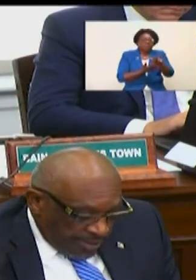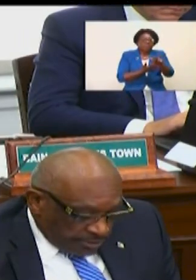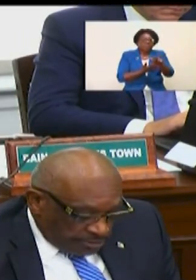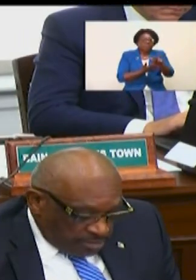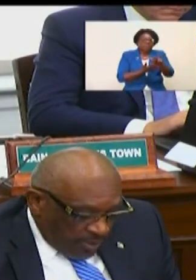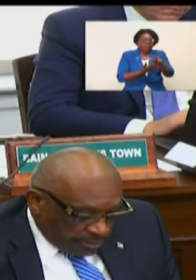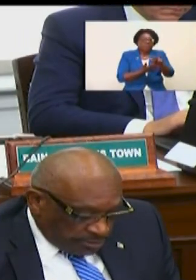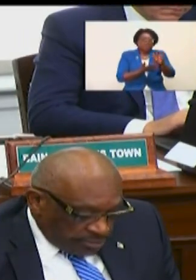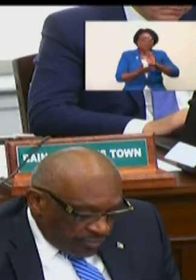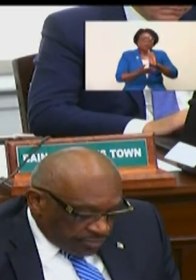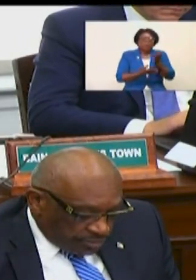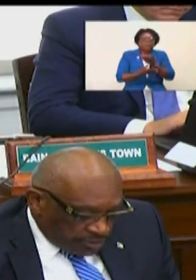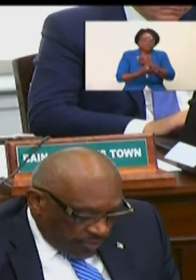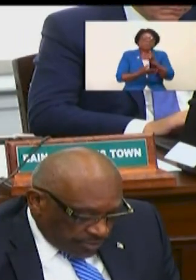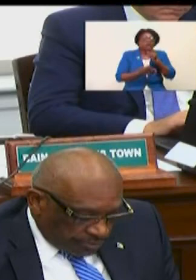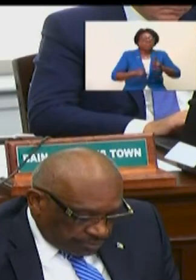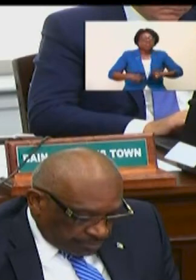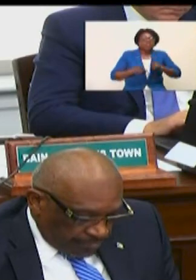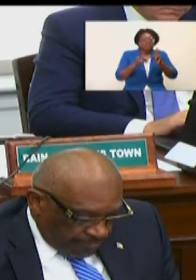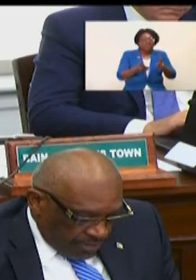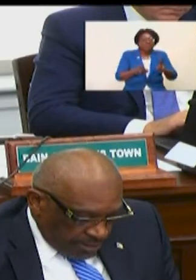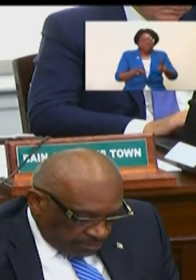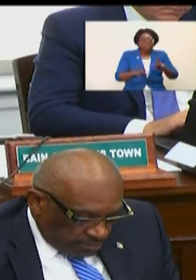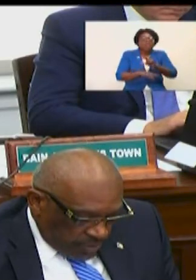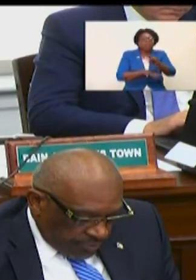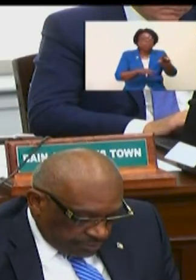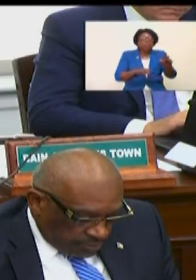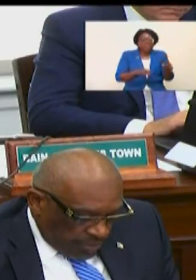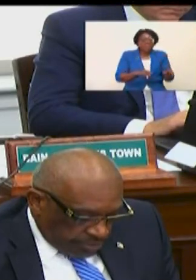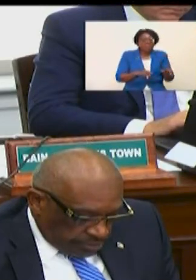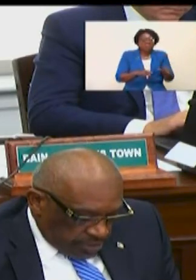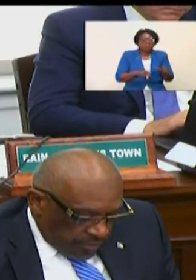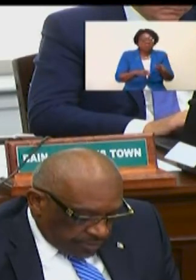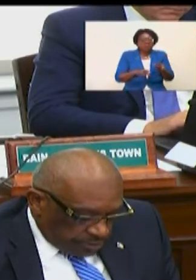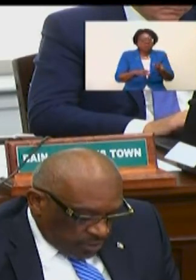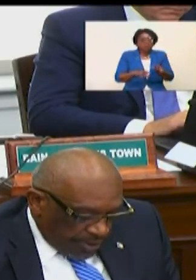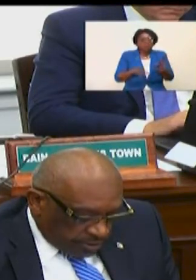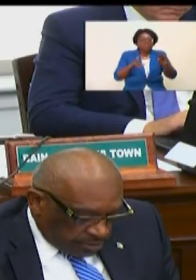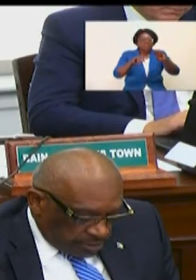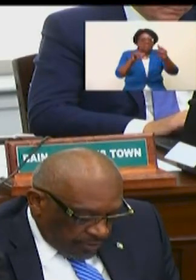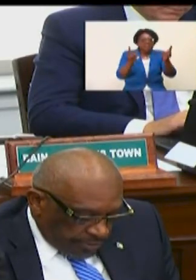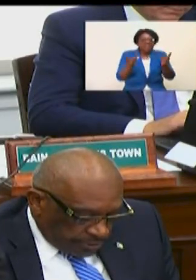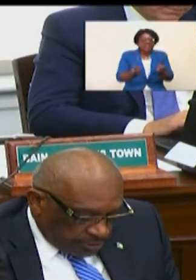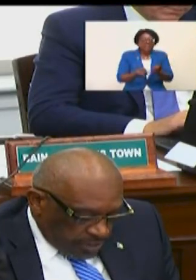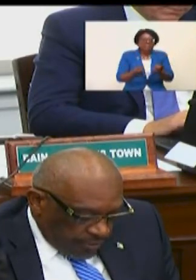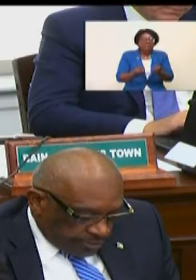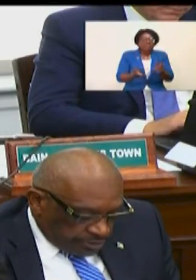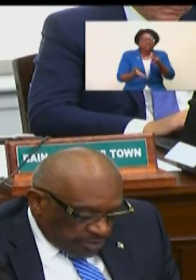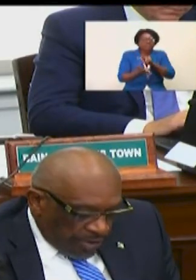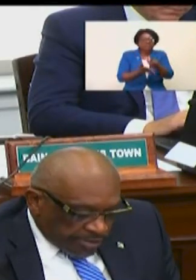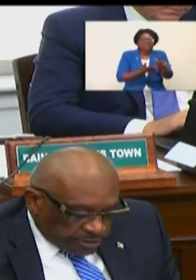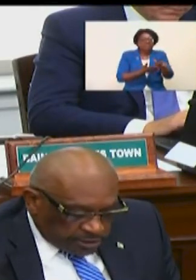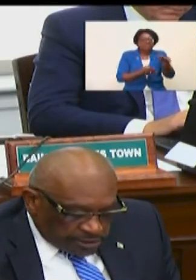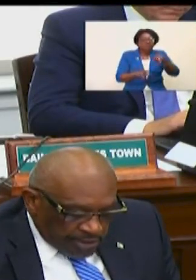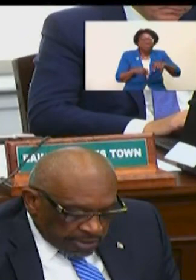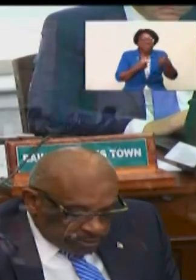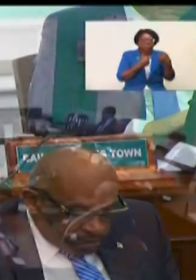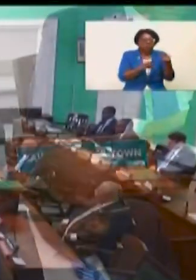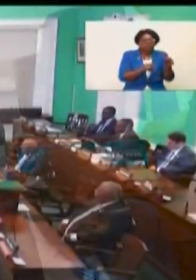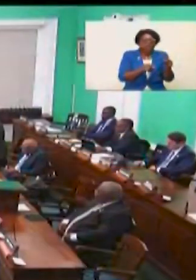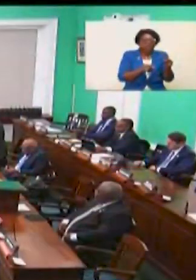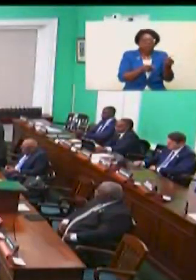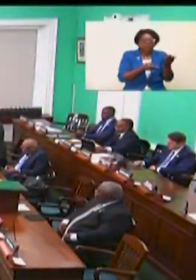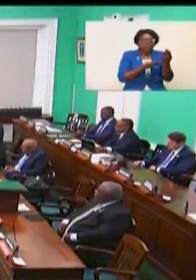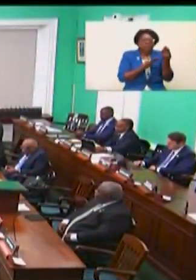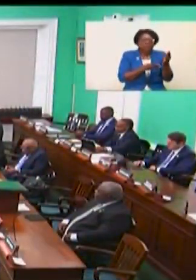The airport, Mr. Deputy, we have not determined yet the location or the design for the airport in Grand.